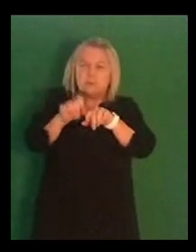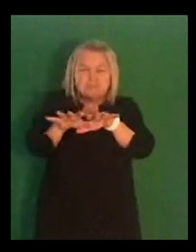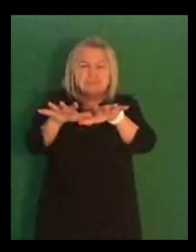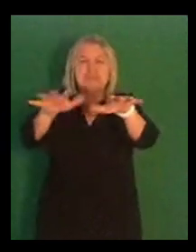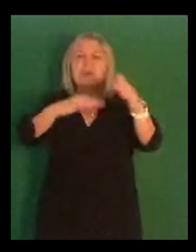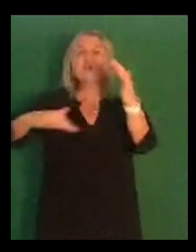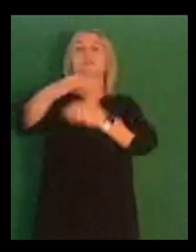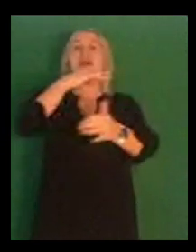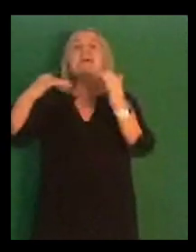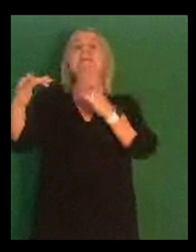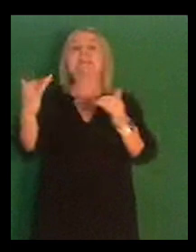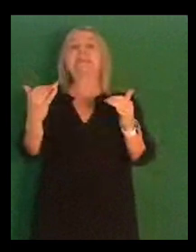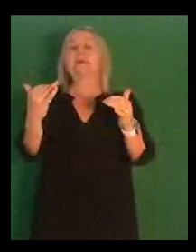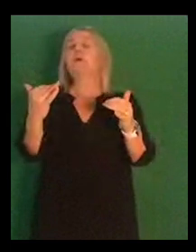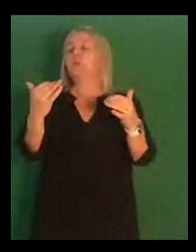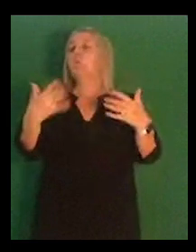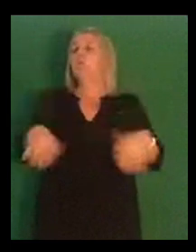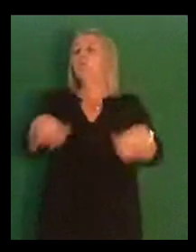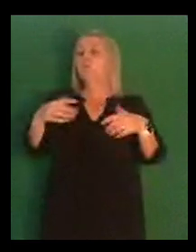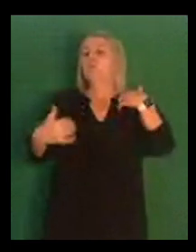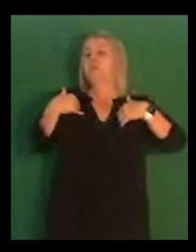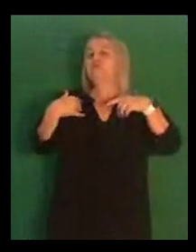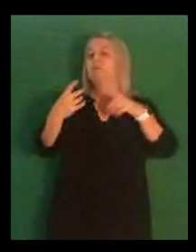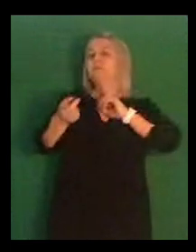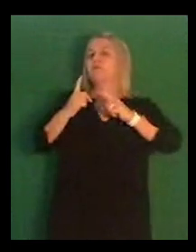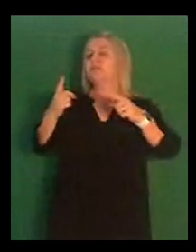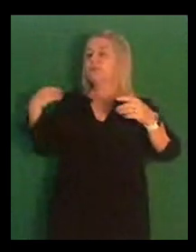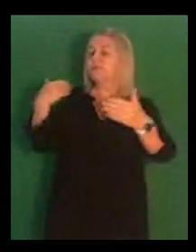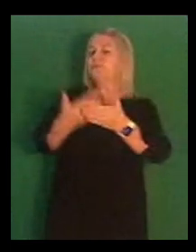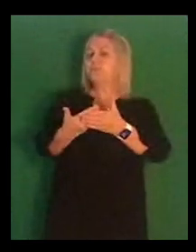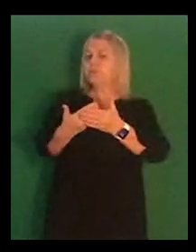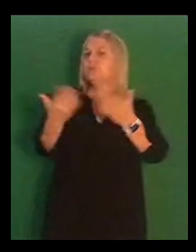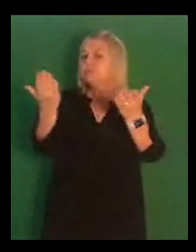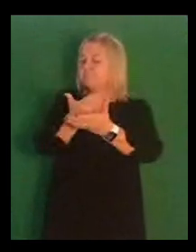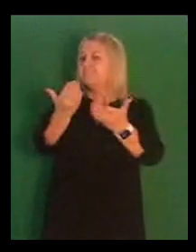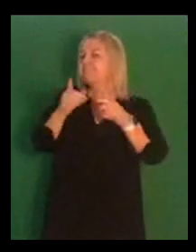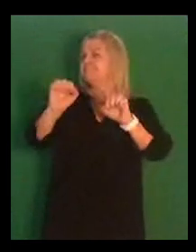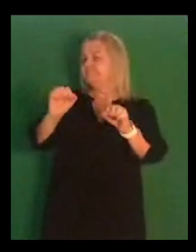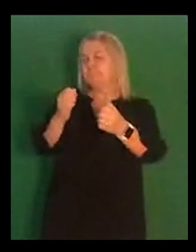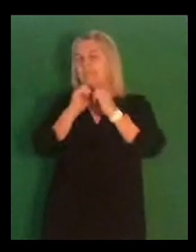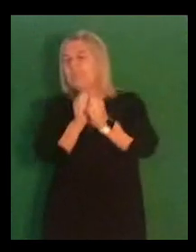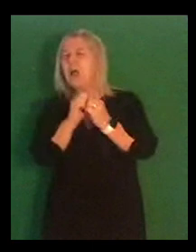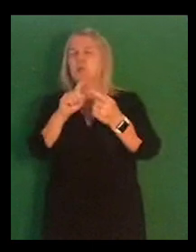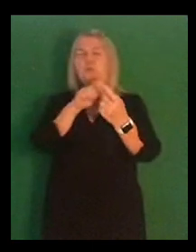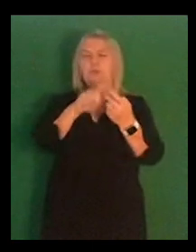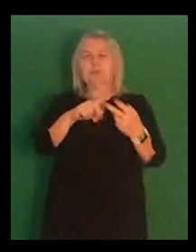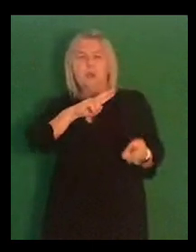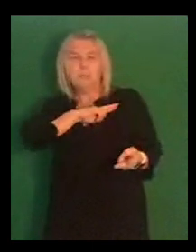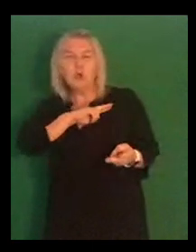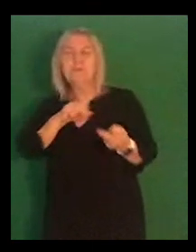really interesting conversations already this week about the values and the purpose and the why of what we